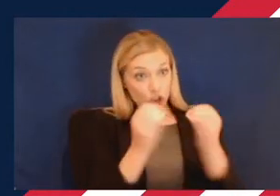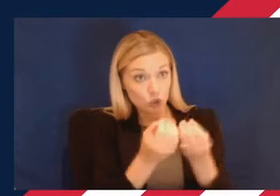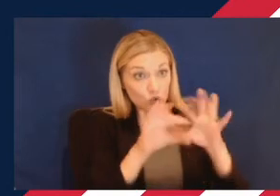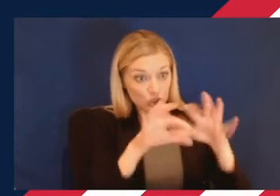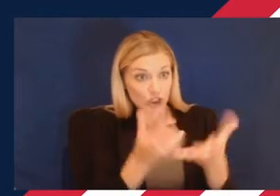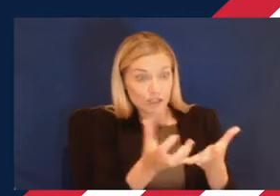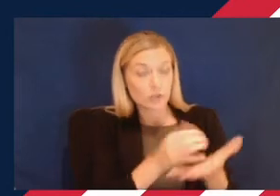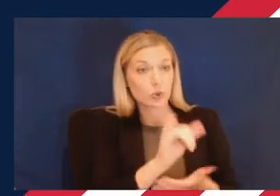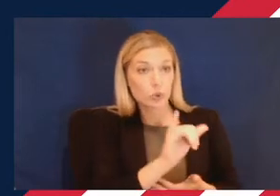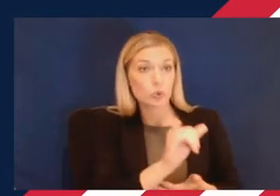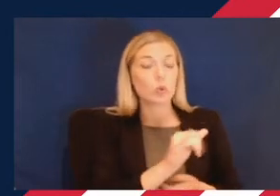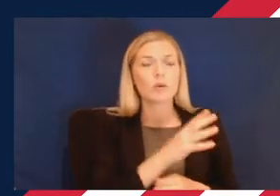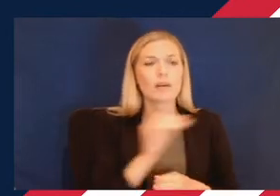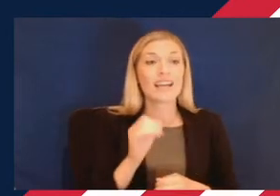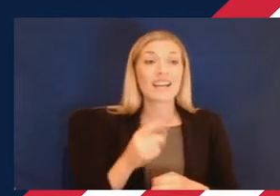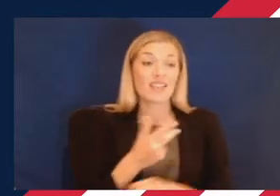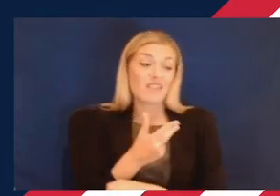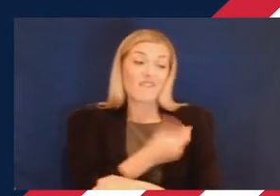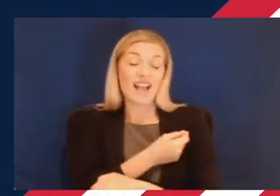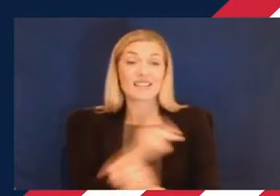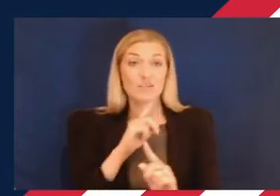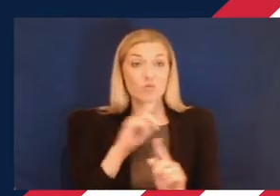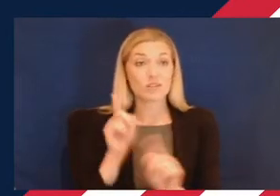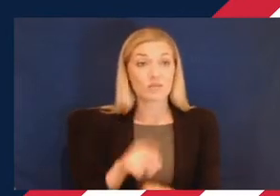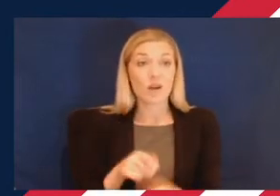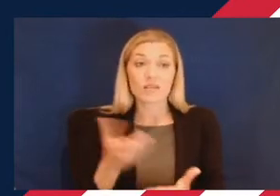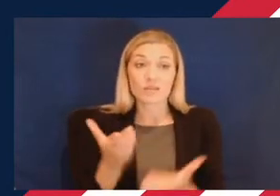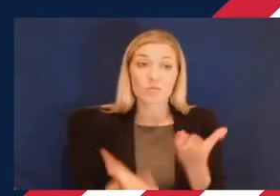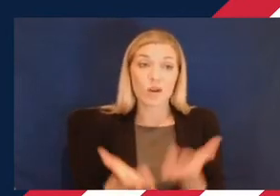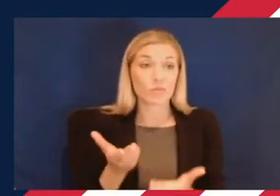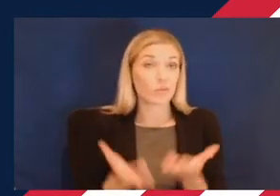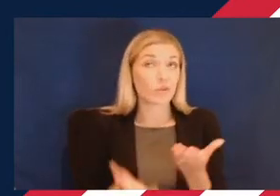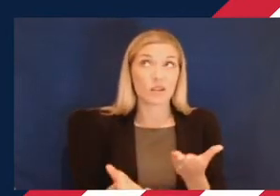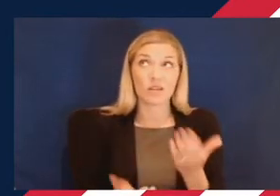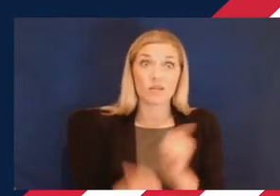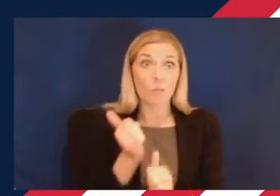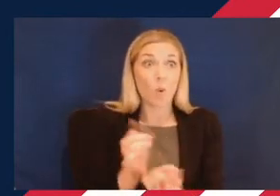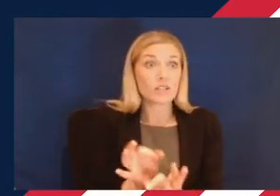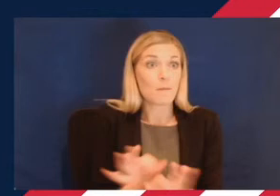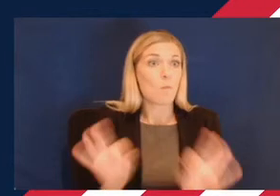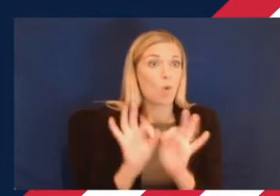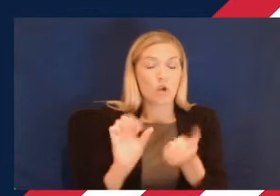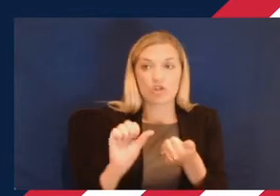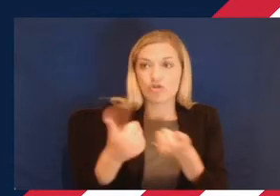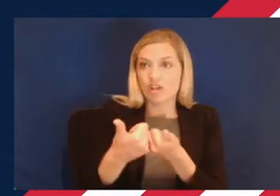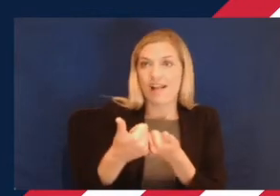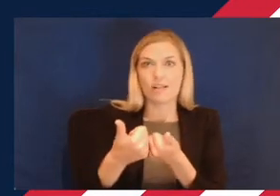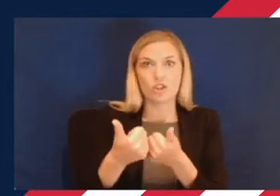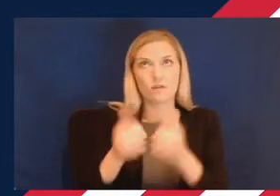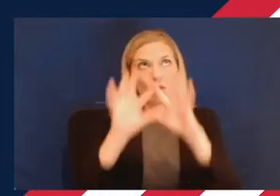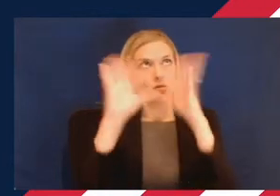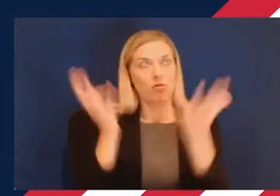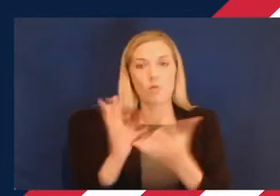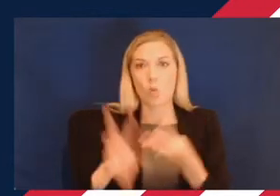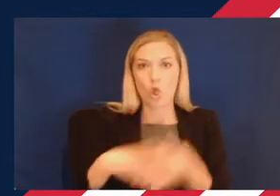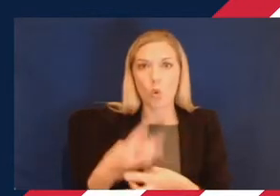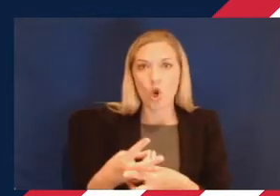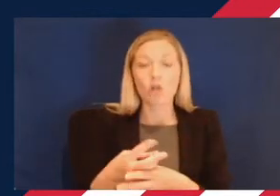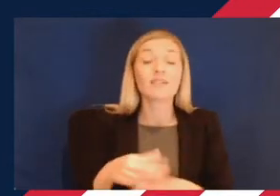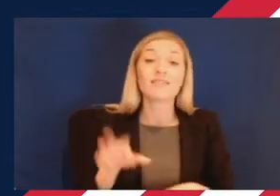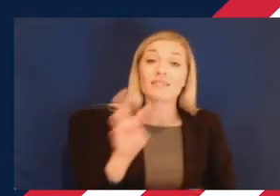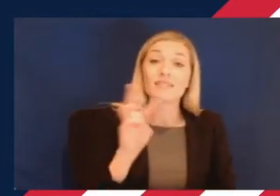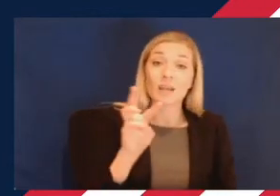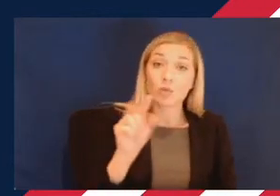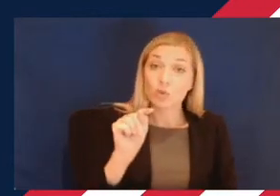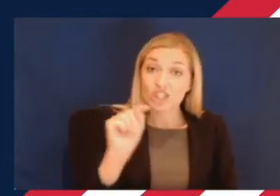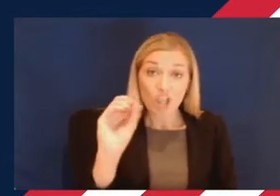be probably the most important challenge on the global stage that we're all going to be facing. WTO, making sure